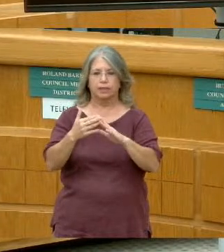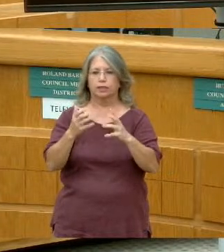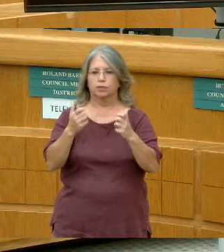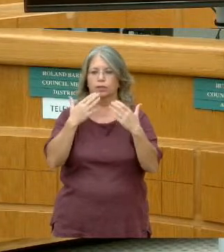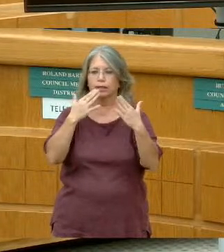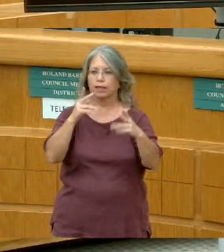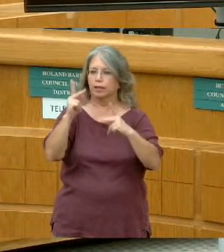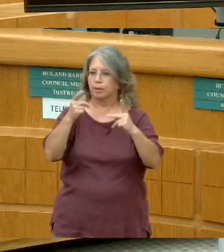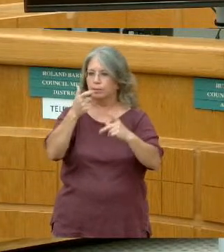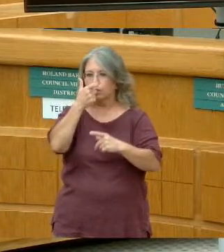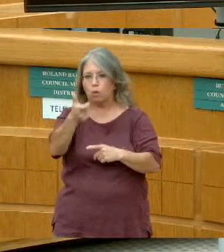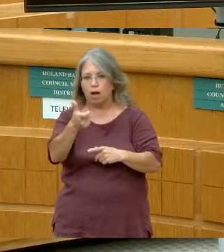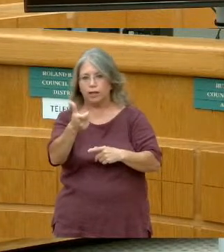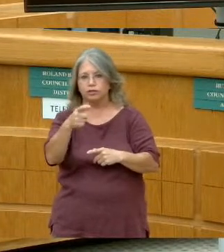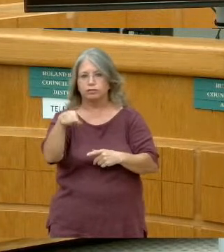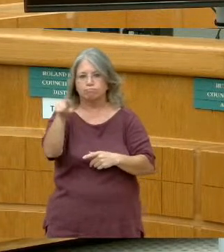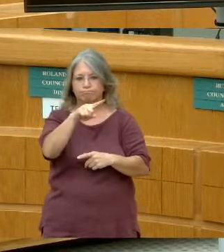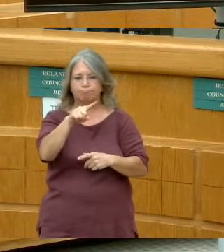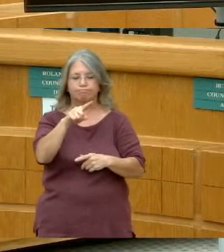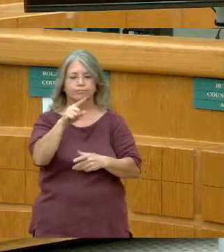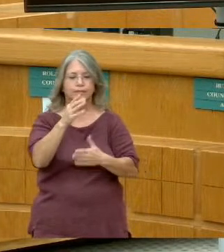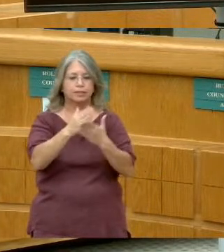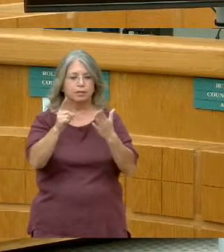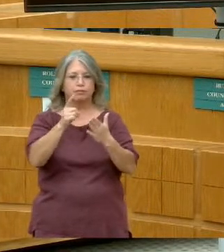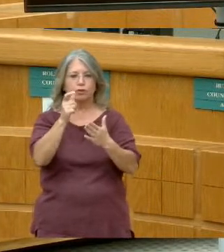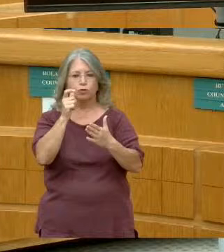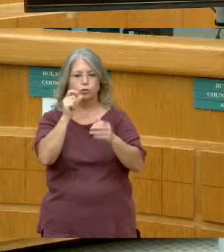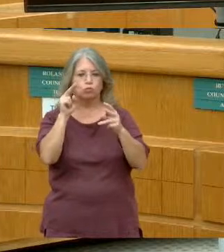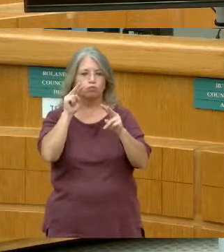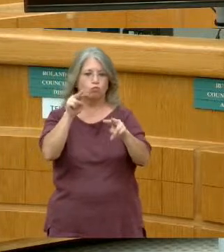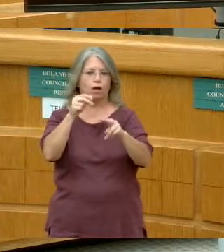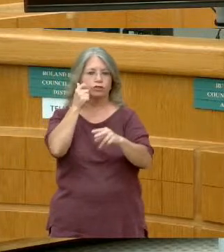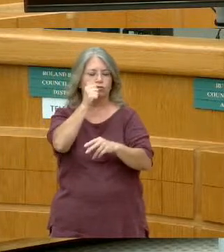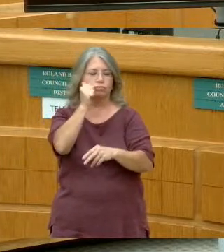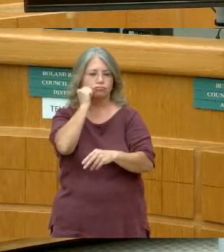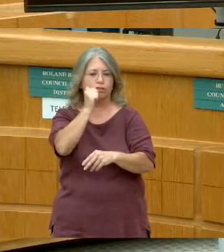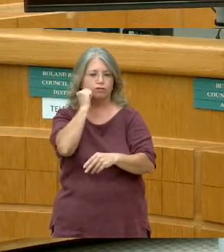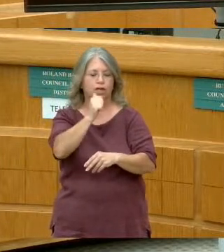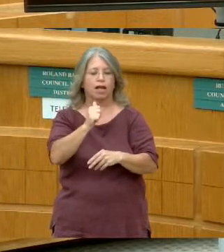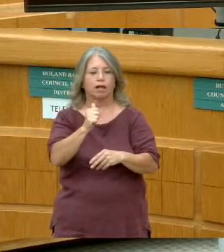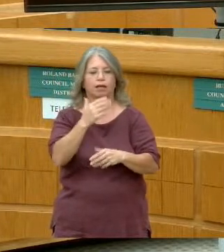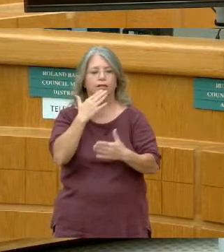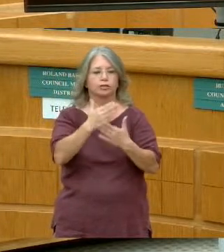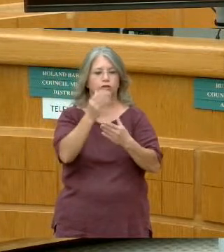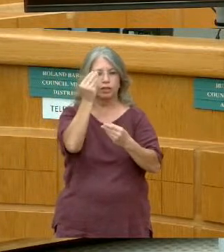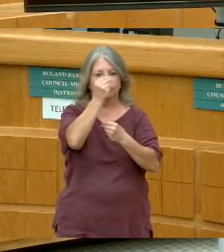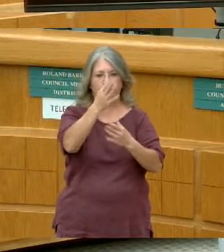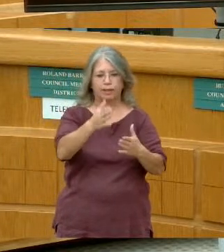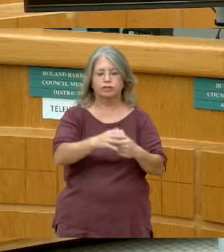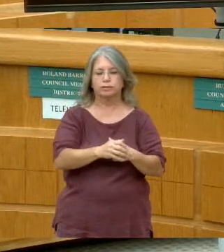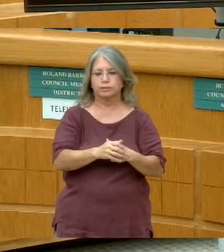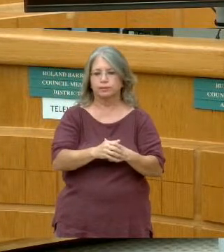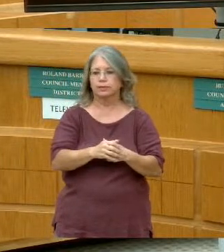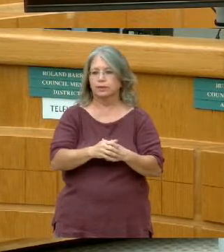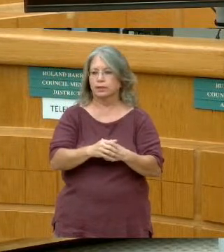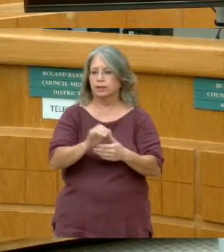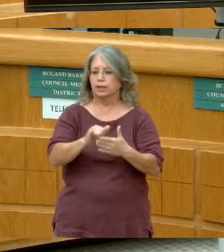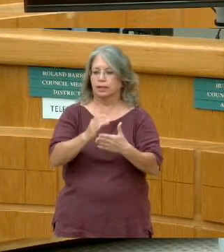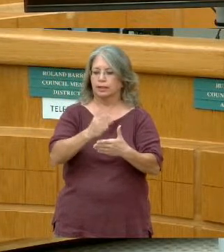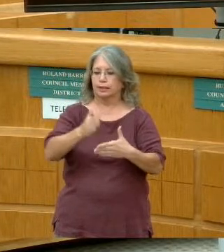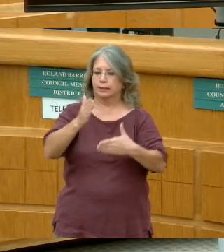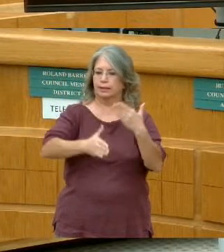persons watching that continue to watch each day. This is good information and it helps to inform the community. So with that, this